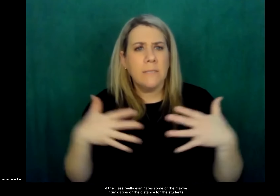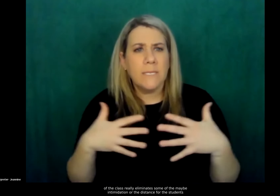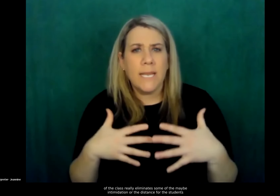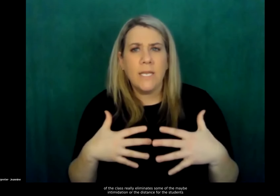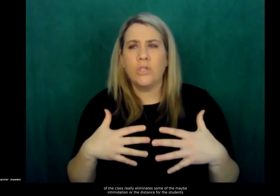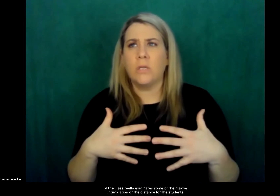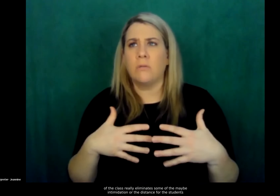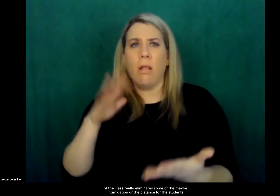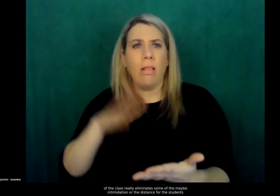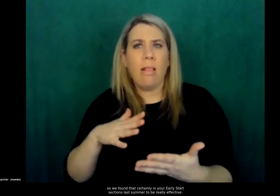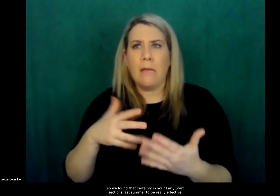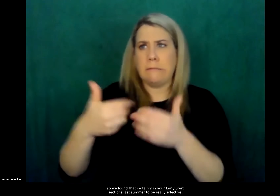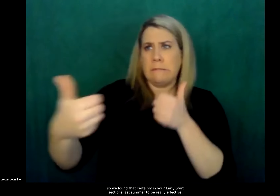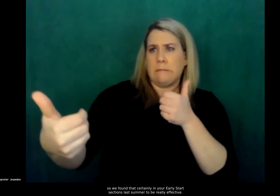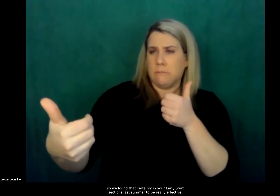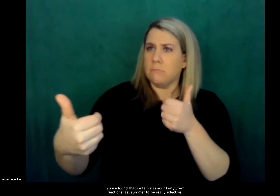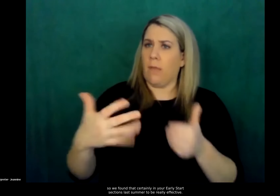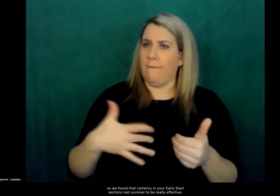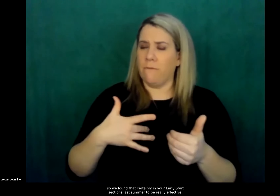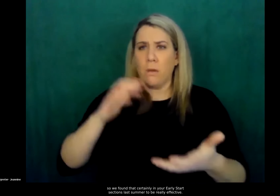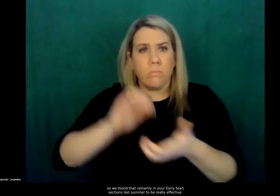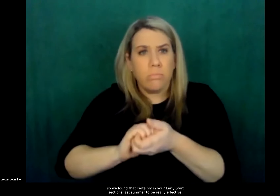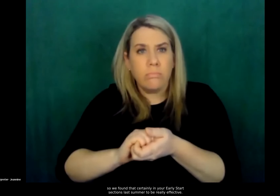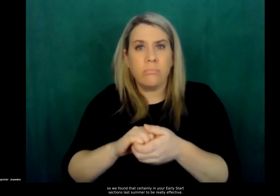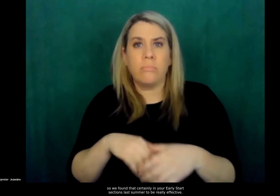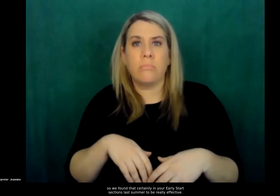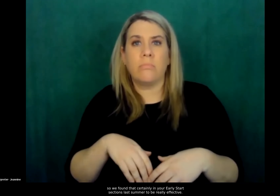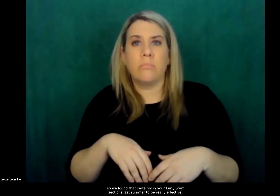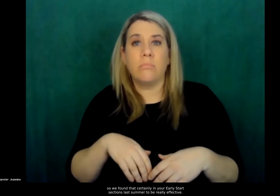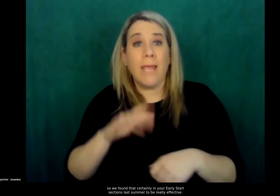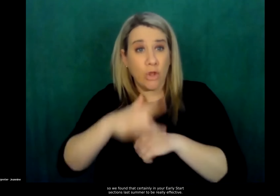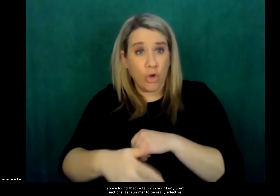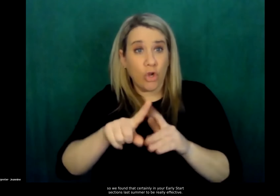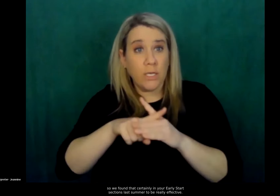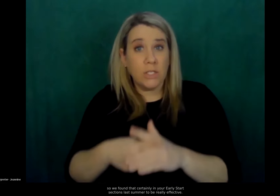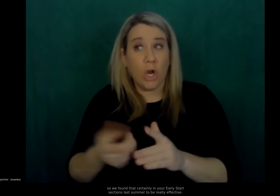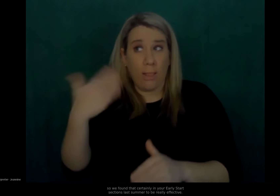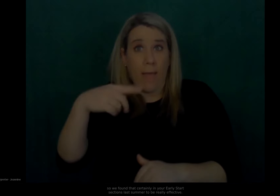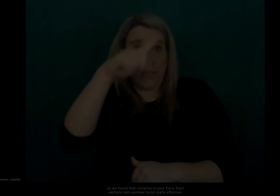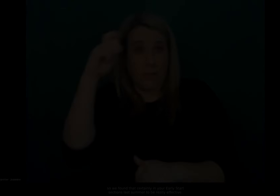distance for the student. So we found that certainly in the early start sections last summer to be really effective.